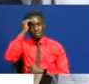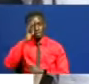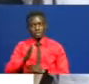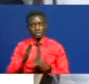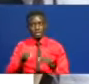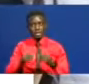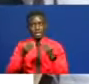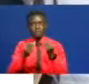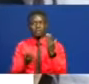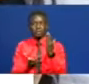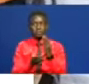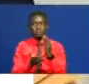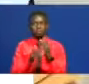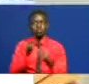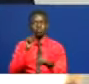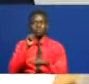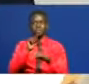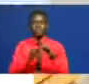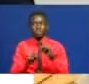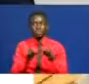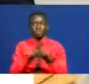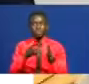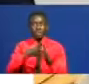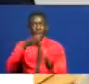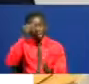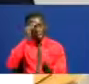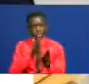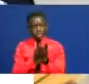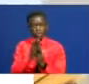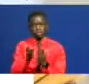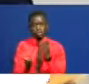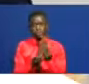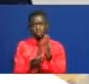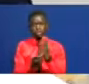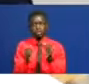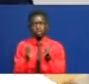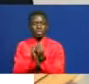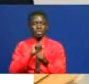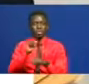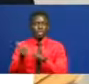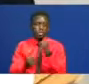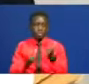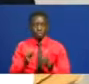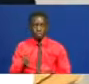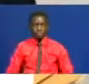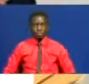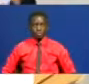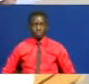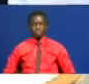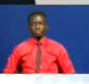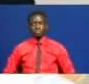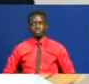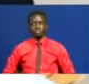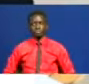divide and promoting learning through technology among others